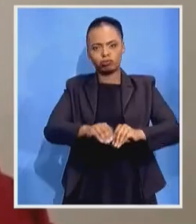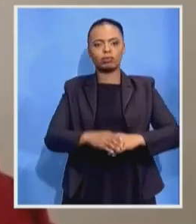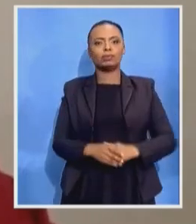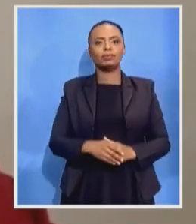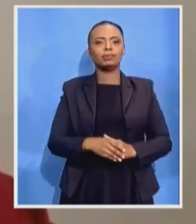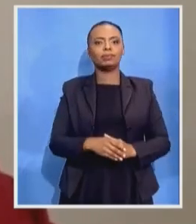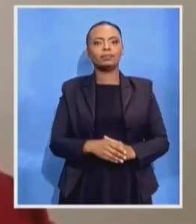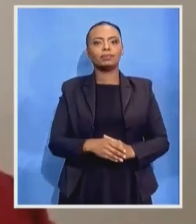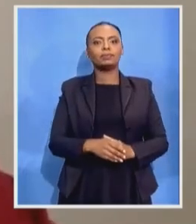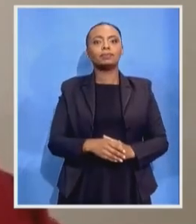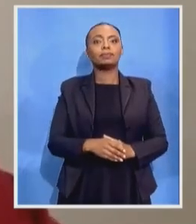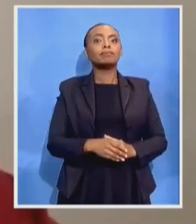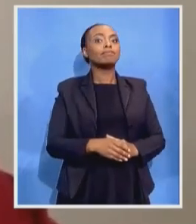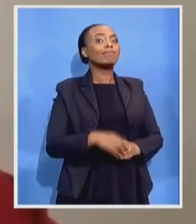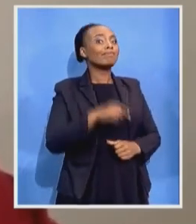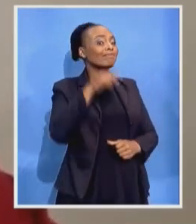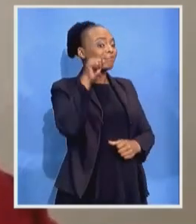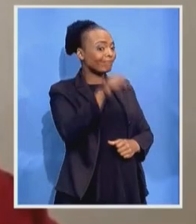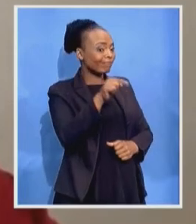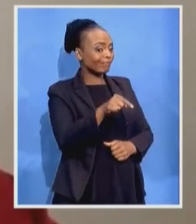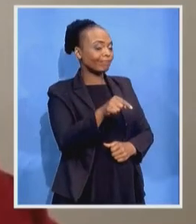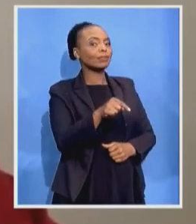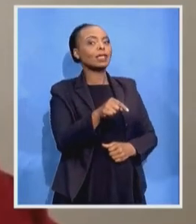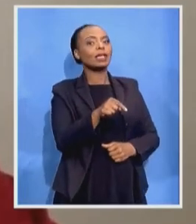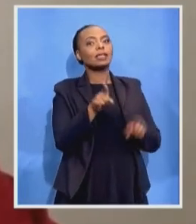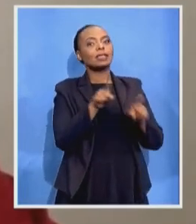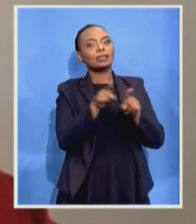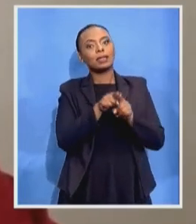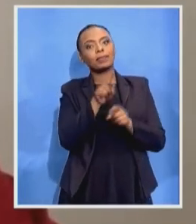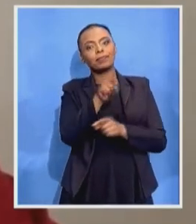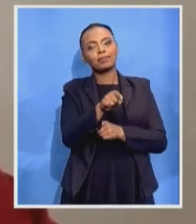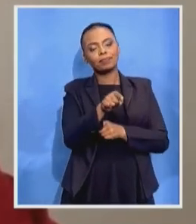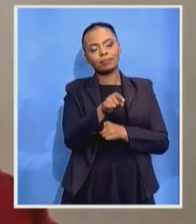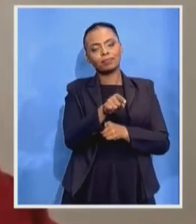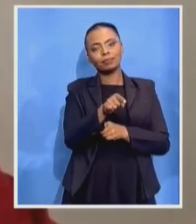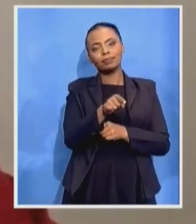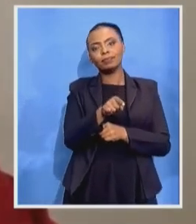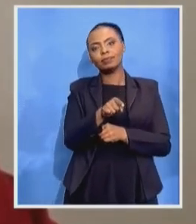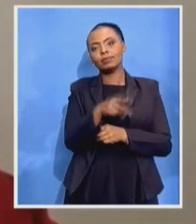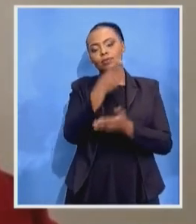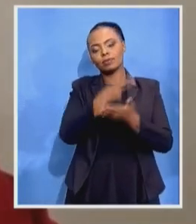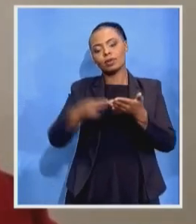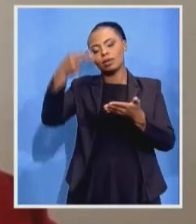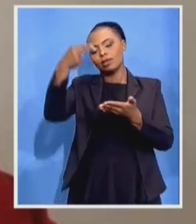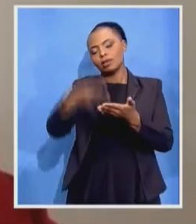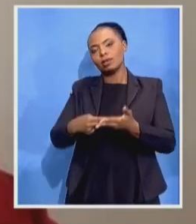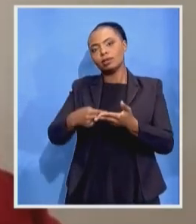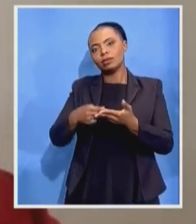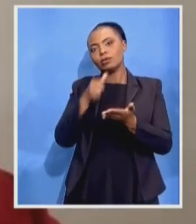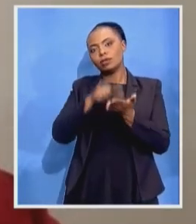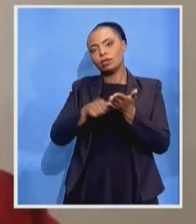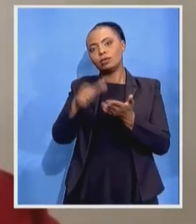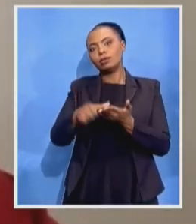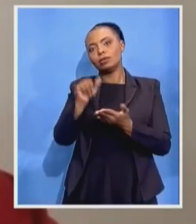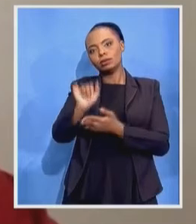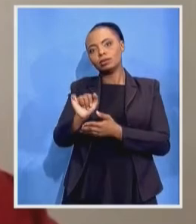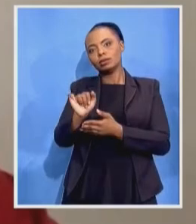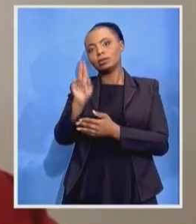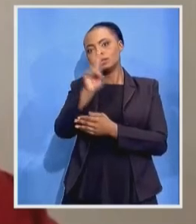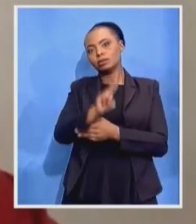terms the proclamation signed by the outgoing United States President, Mr. Donald